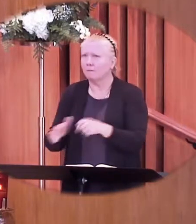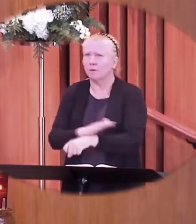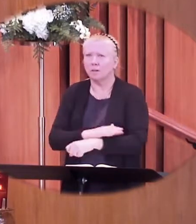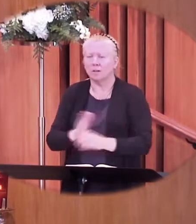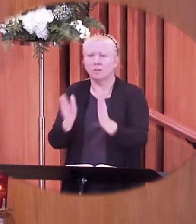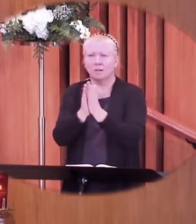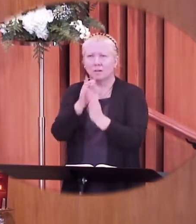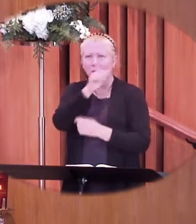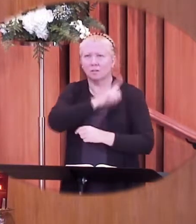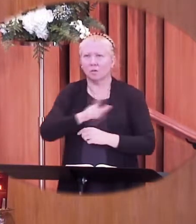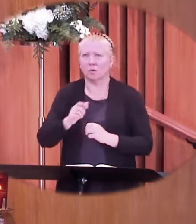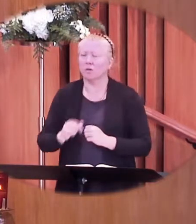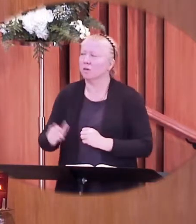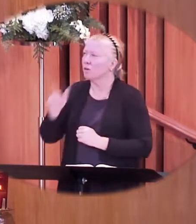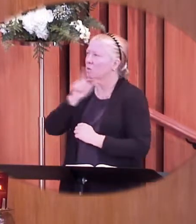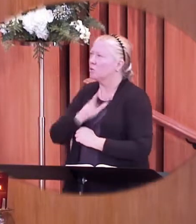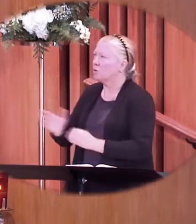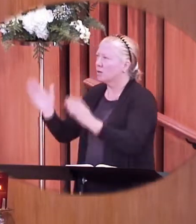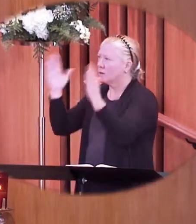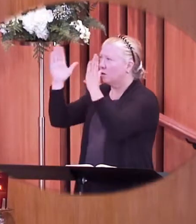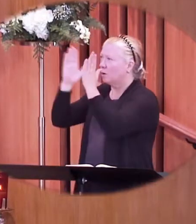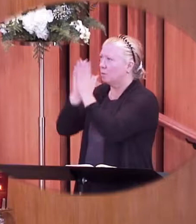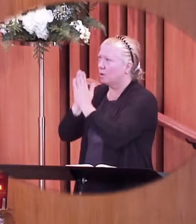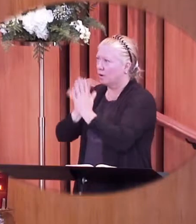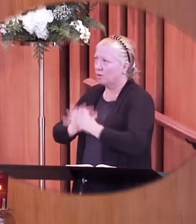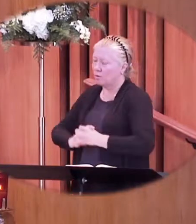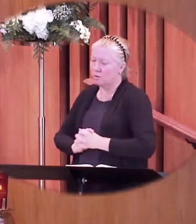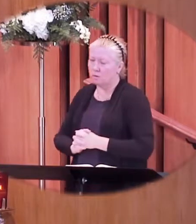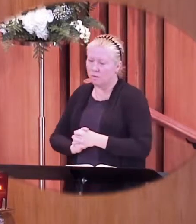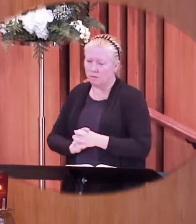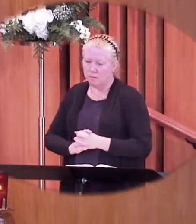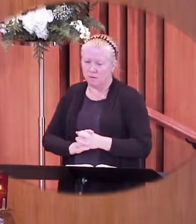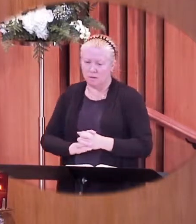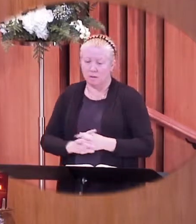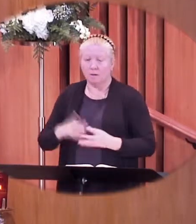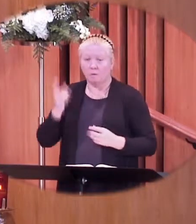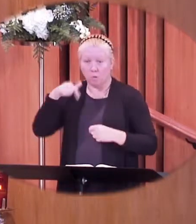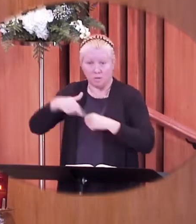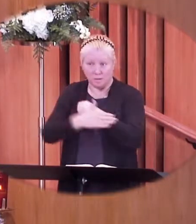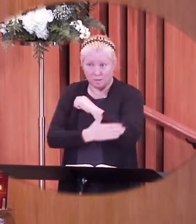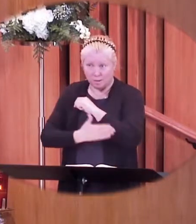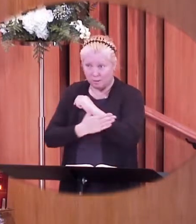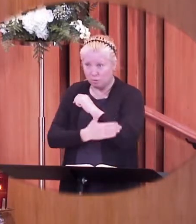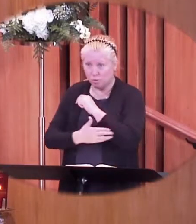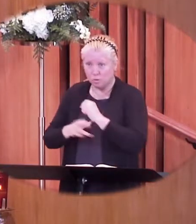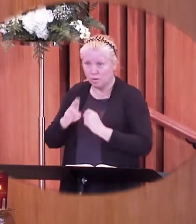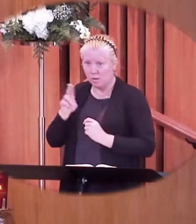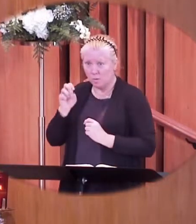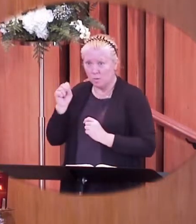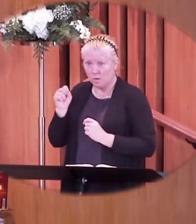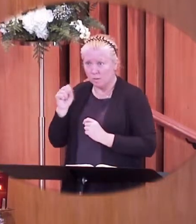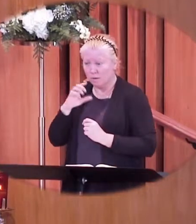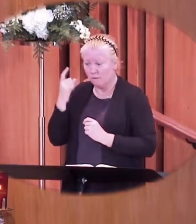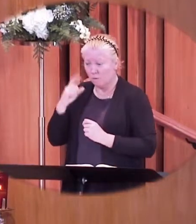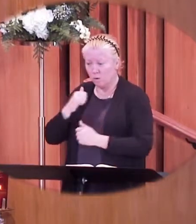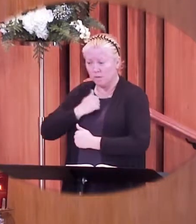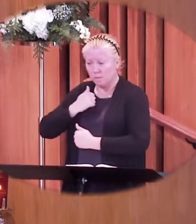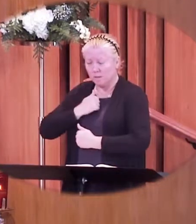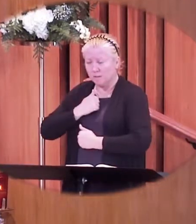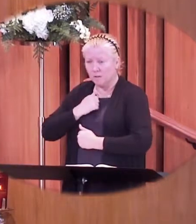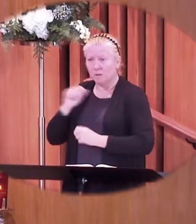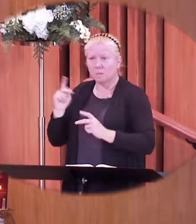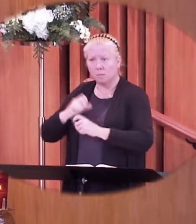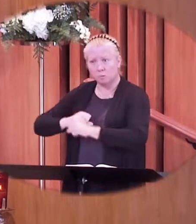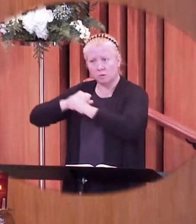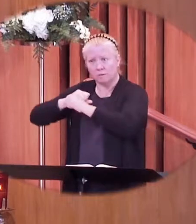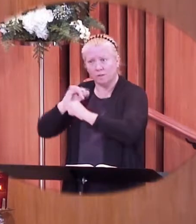Lord. Lord, hear our prayer. For our country and those who defend it, and all who